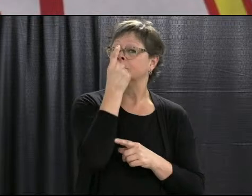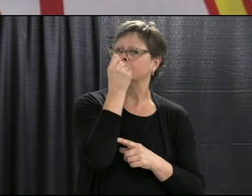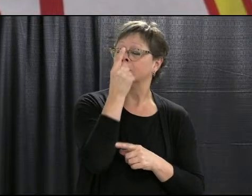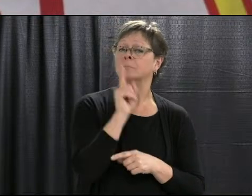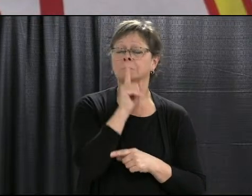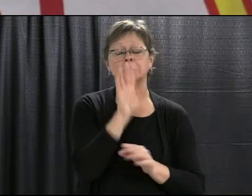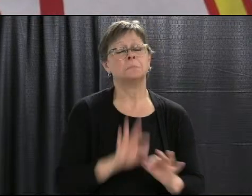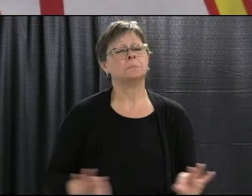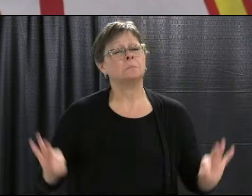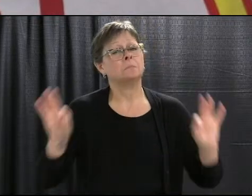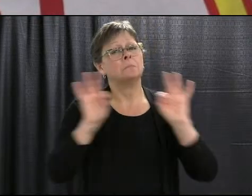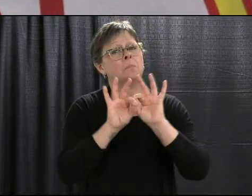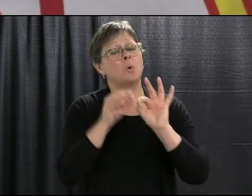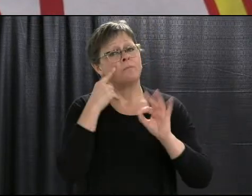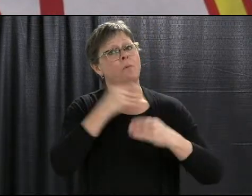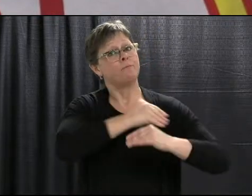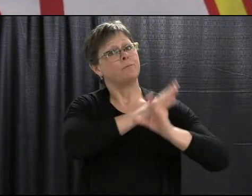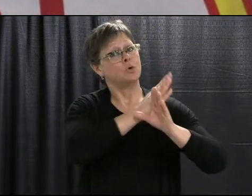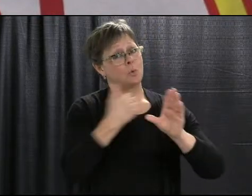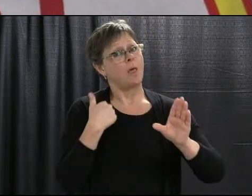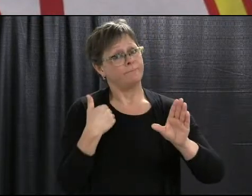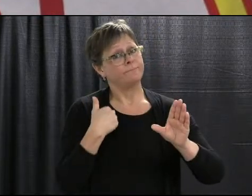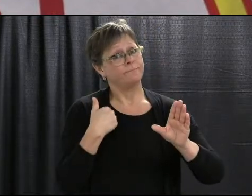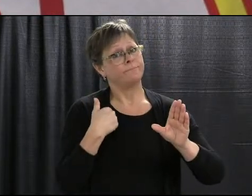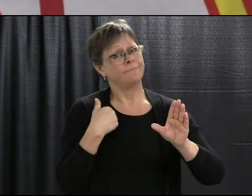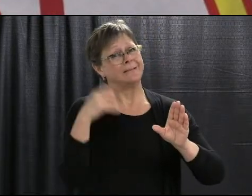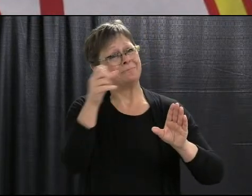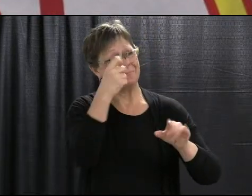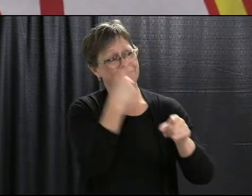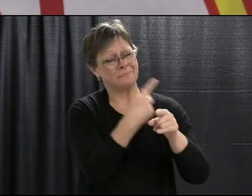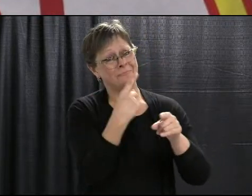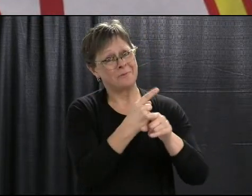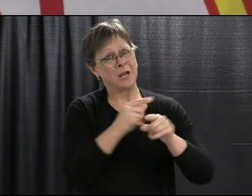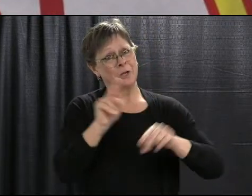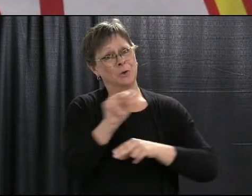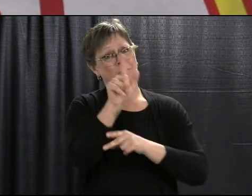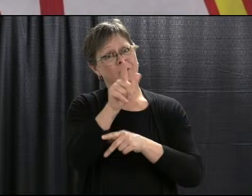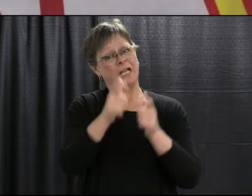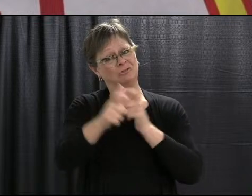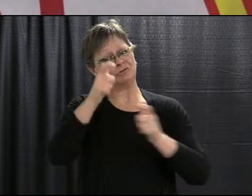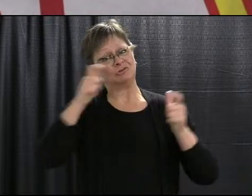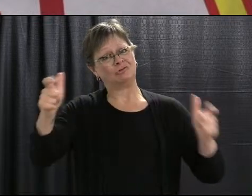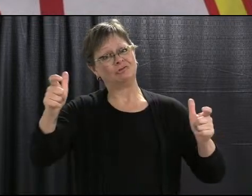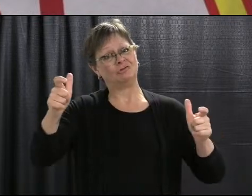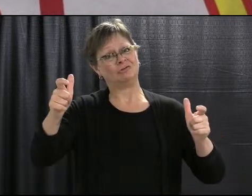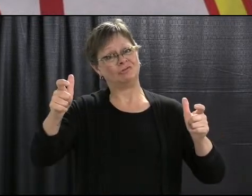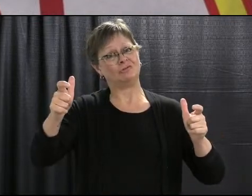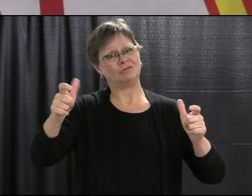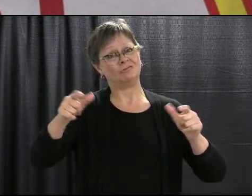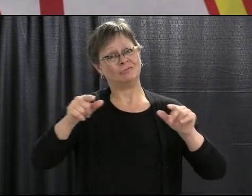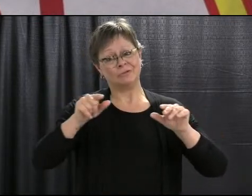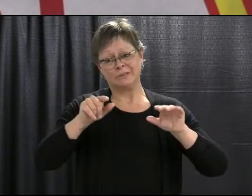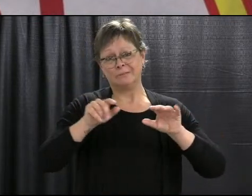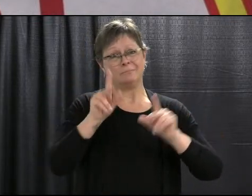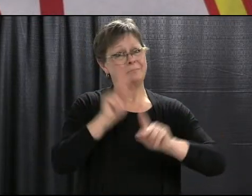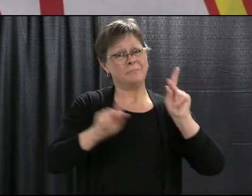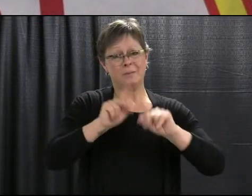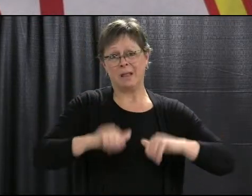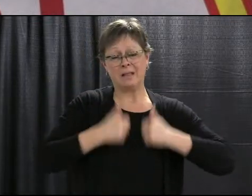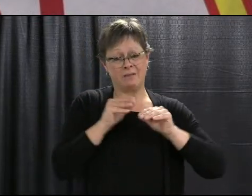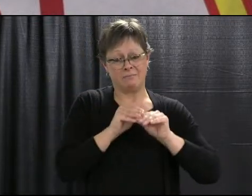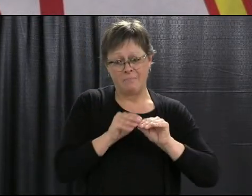virtual, and especially based on our geography and the disbursement of our population, we need